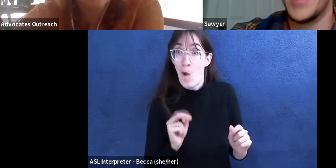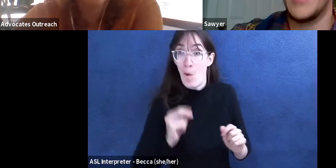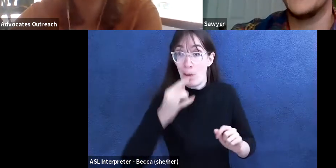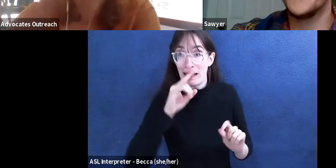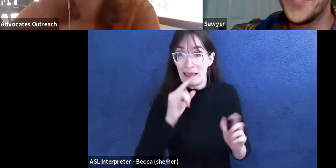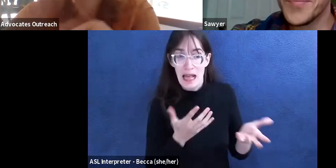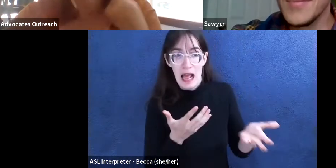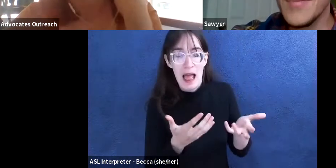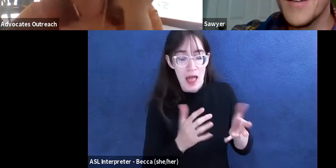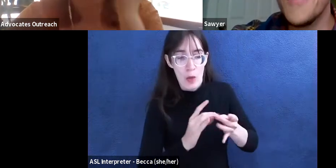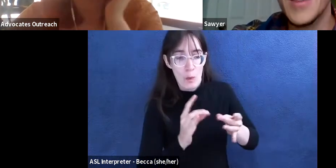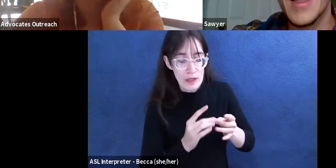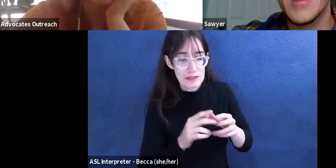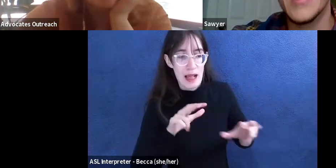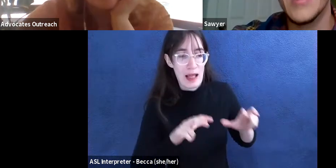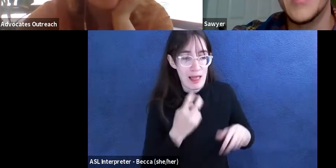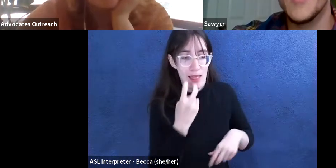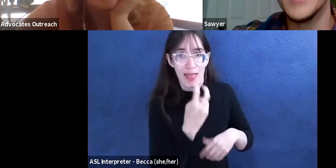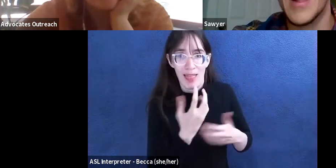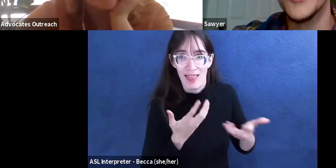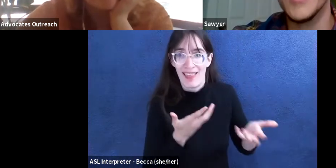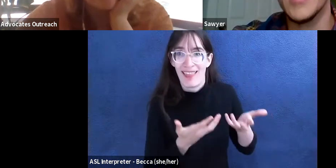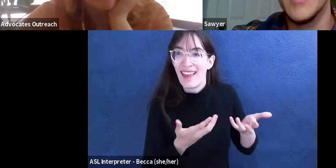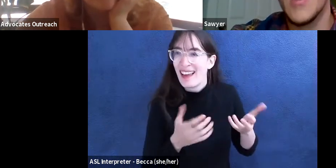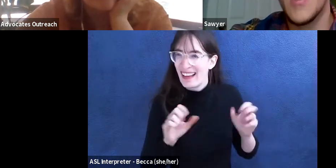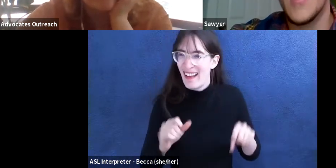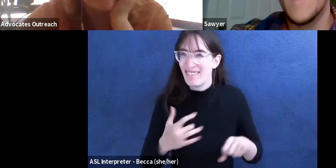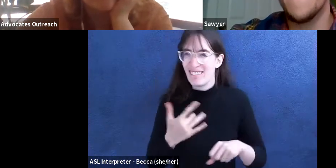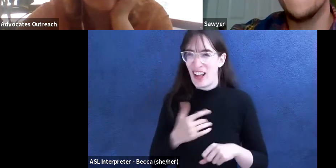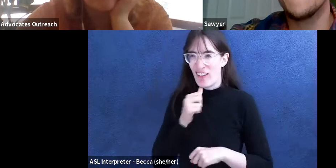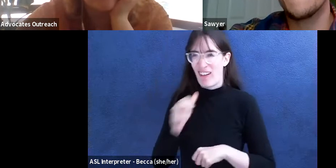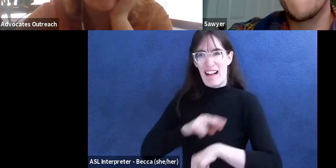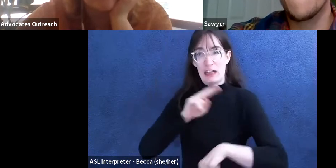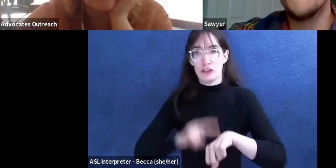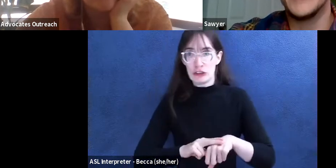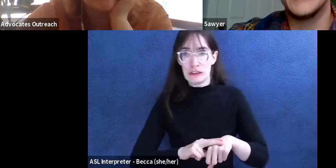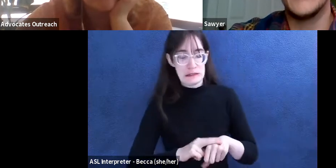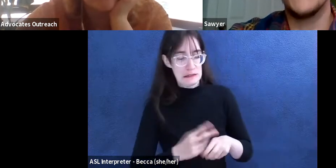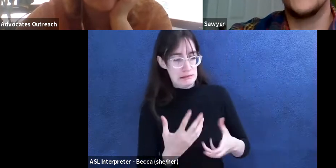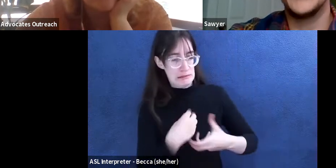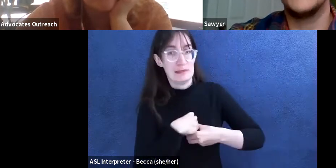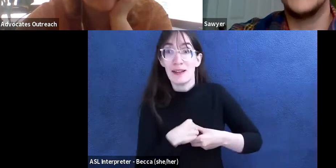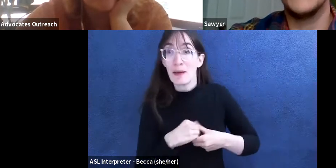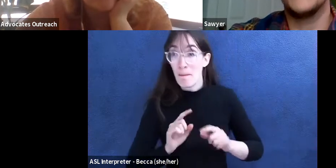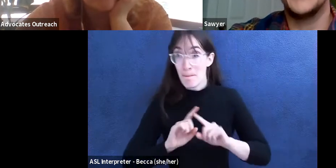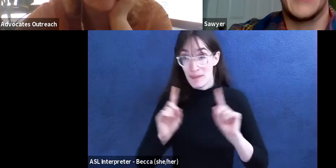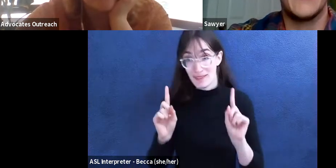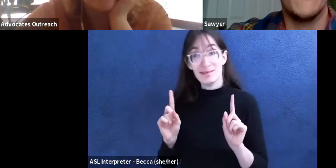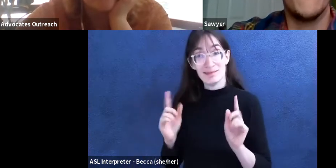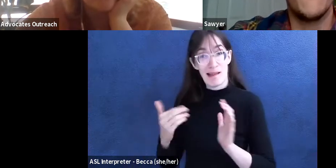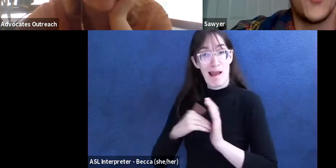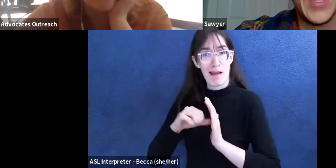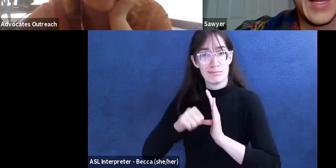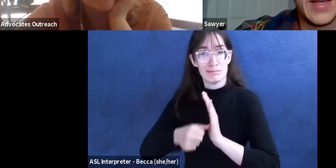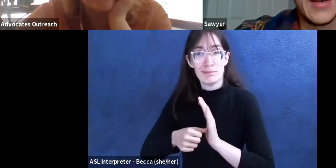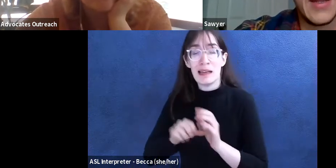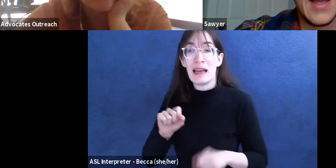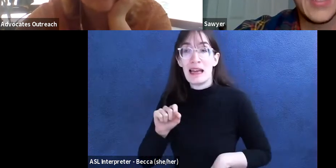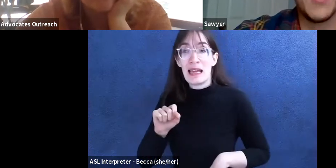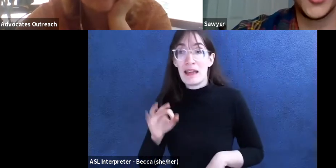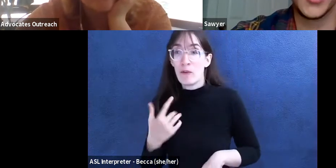places in pop culture, and that, you know, sex is amazing, it's exciting, something you should want, it's a status